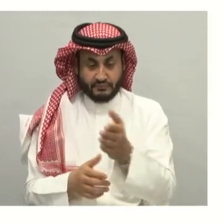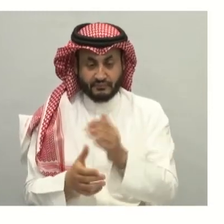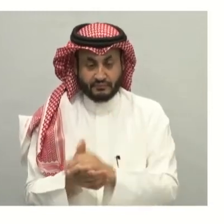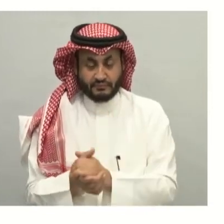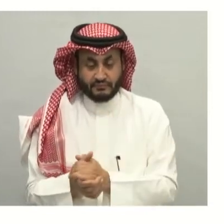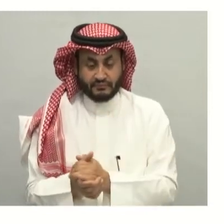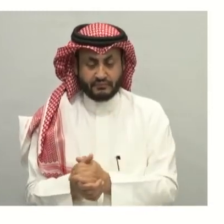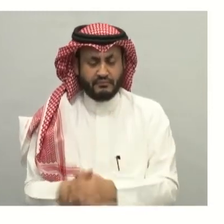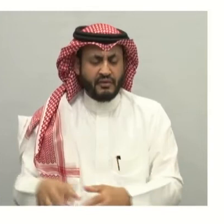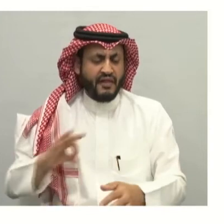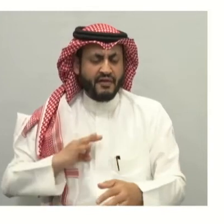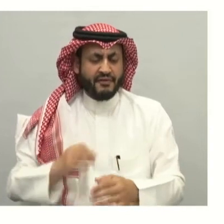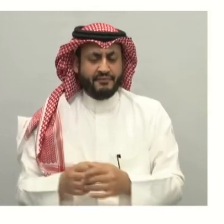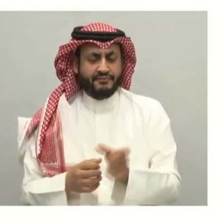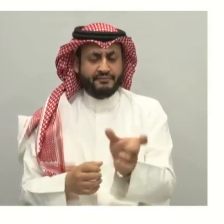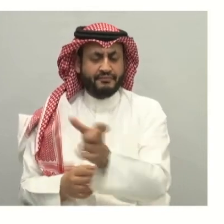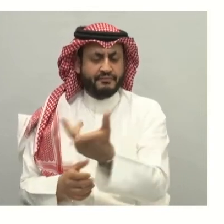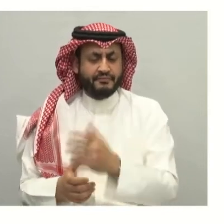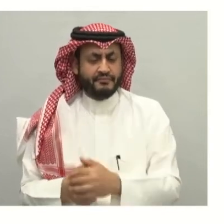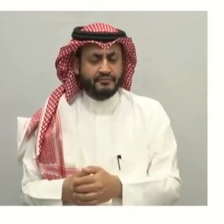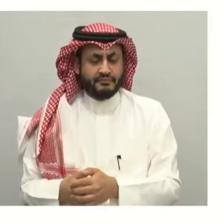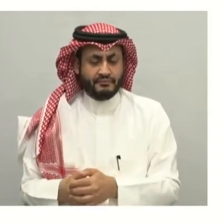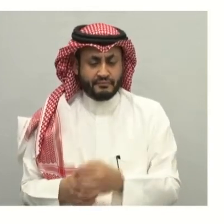They like to, what is this?